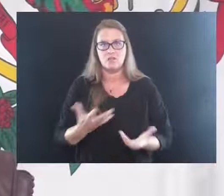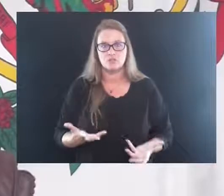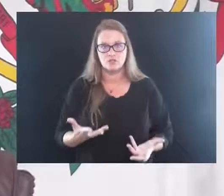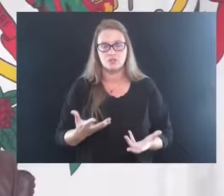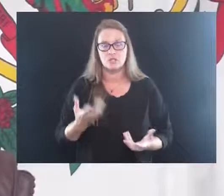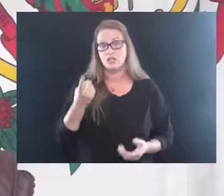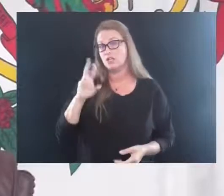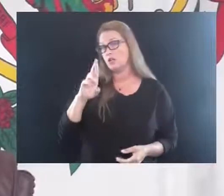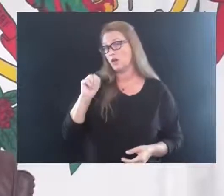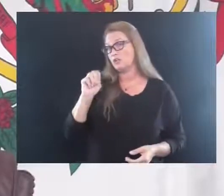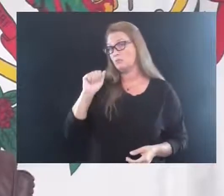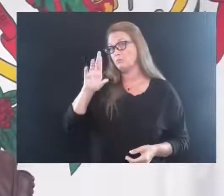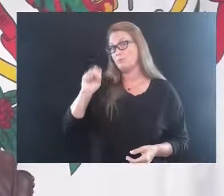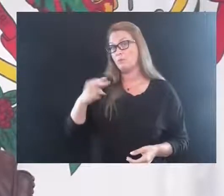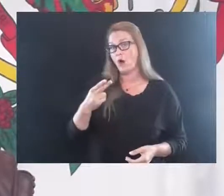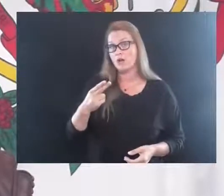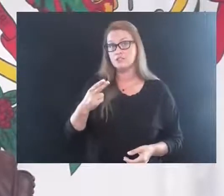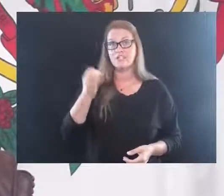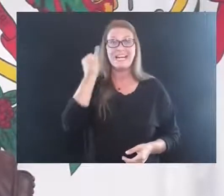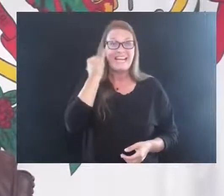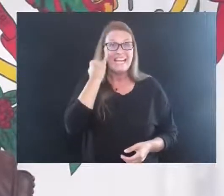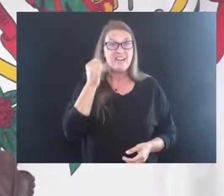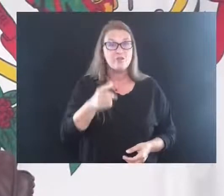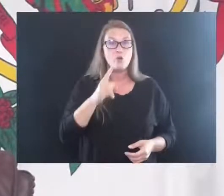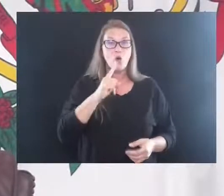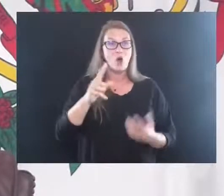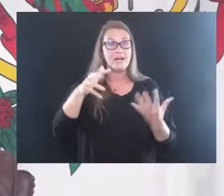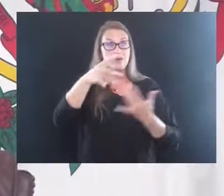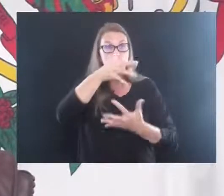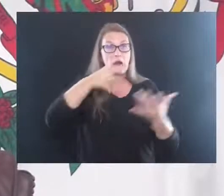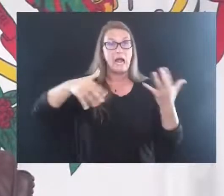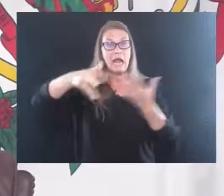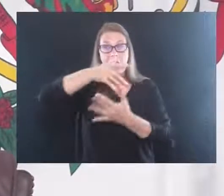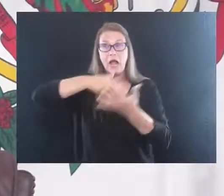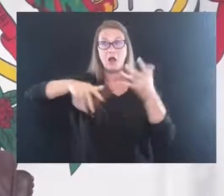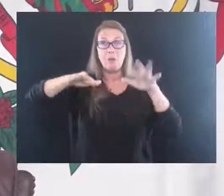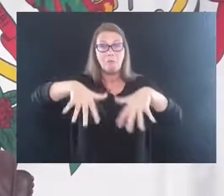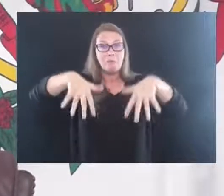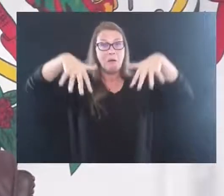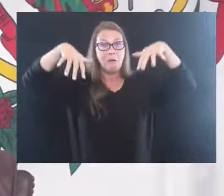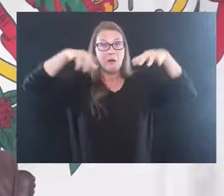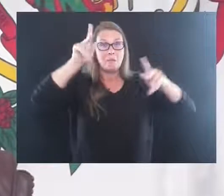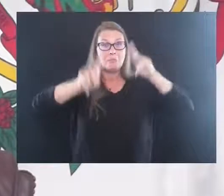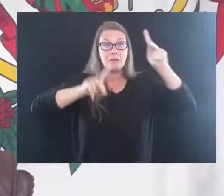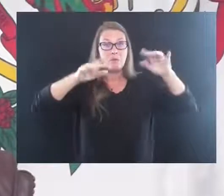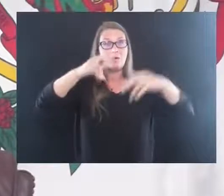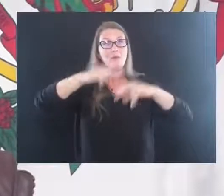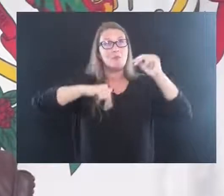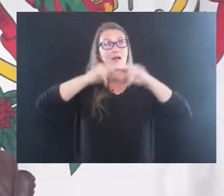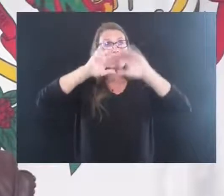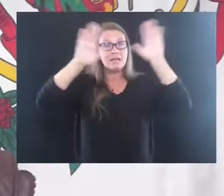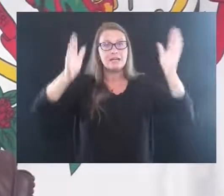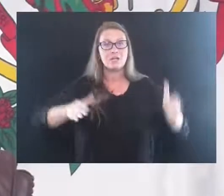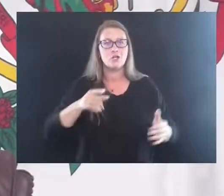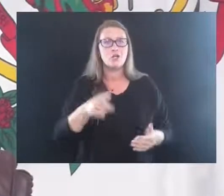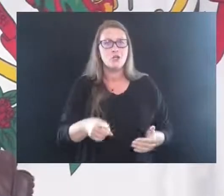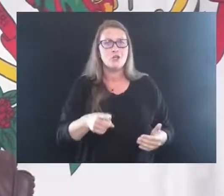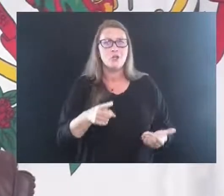Dr. Marsh is telling you that if you're in a crowded building or whatever like that, you know, and you're surely,